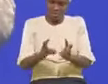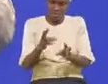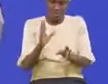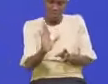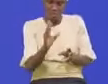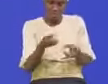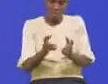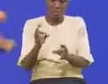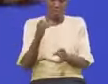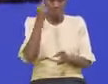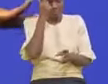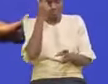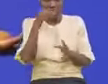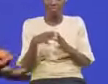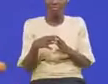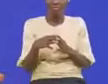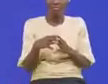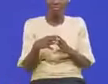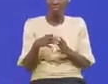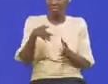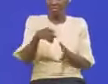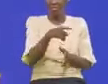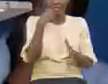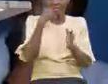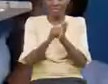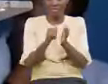Ele tro o tam susua.